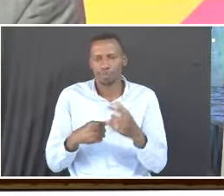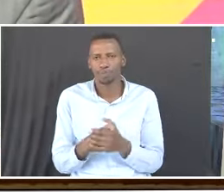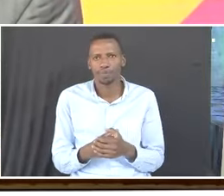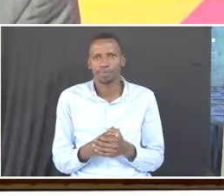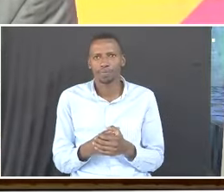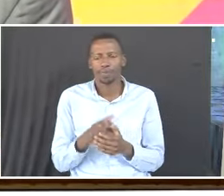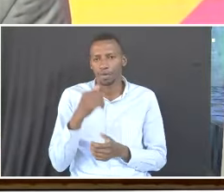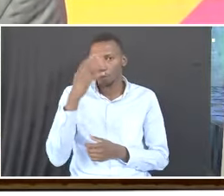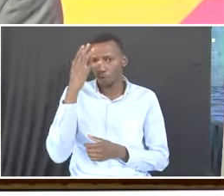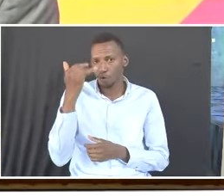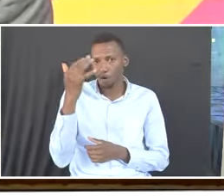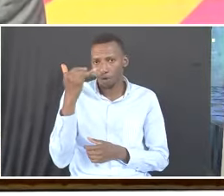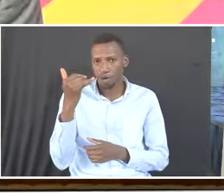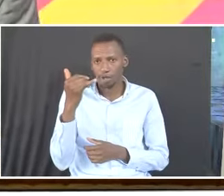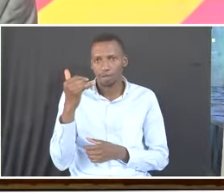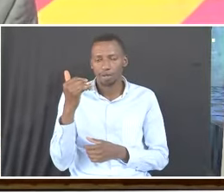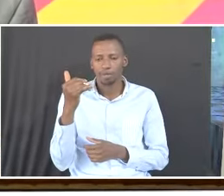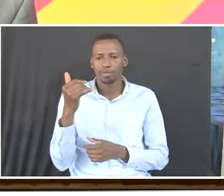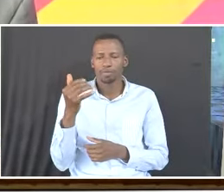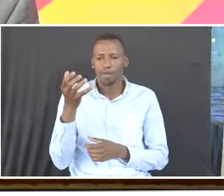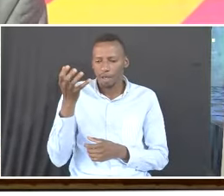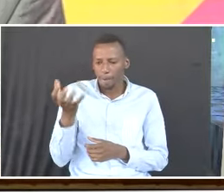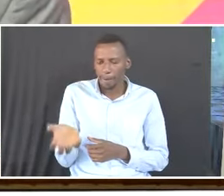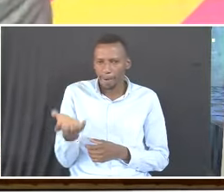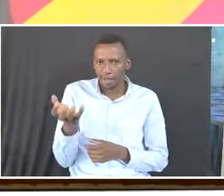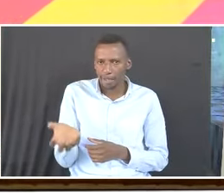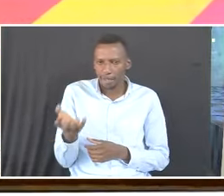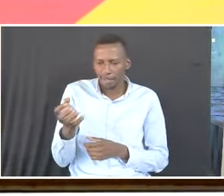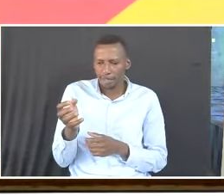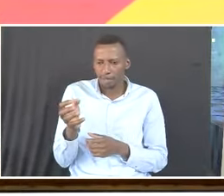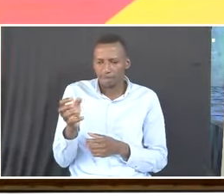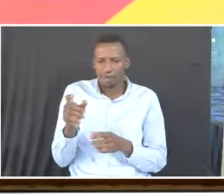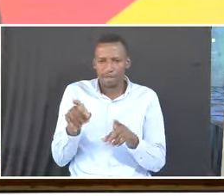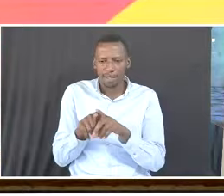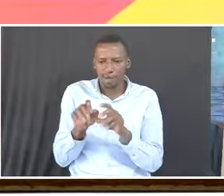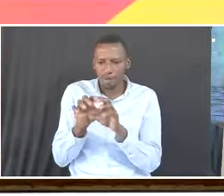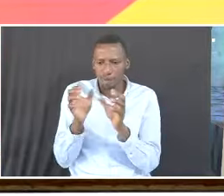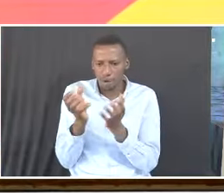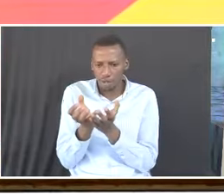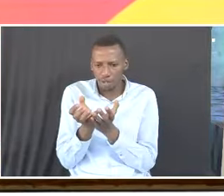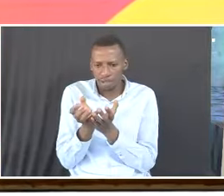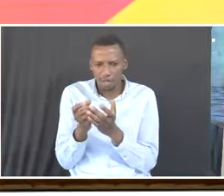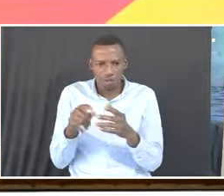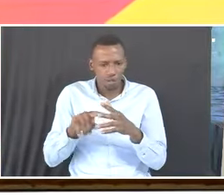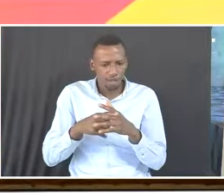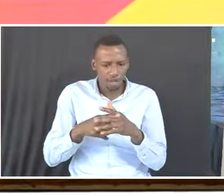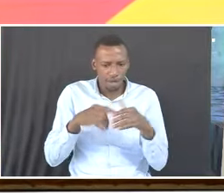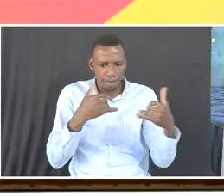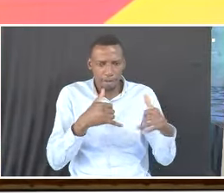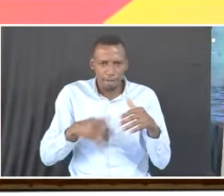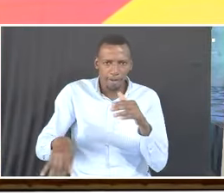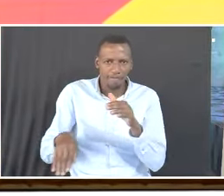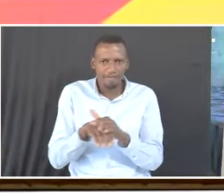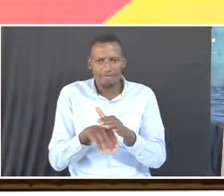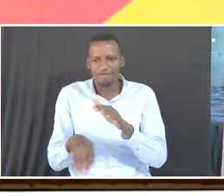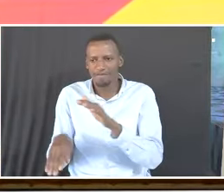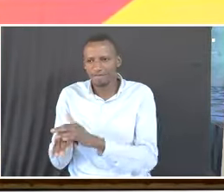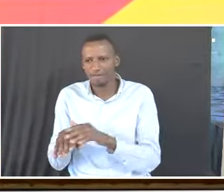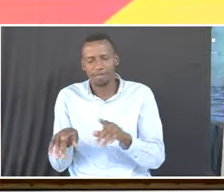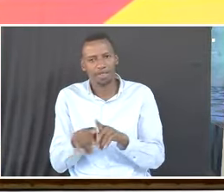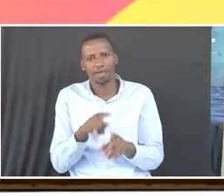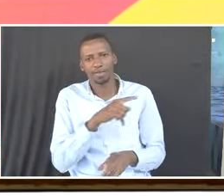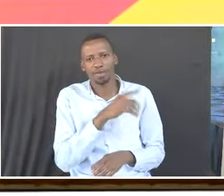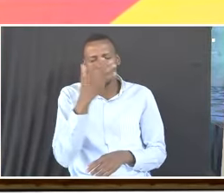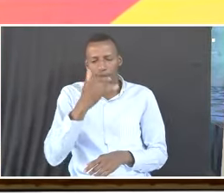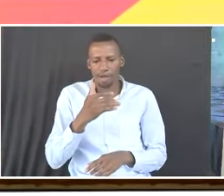Because the mandazi are round like those small balls, we began now kicking them like balls like this. Because